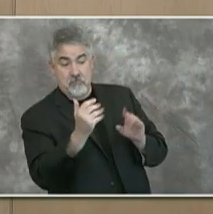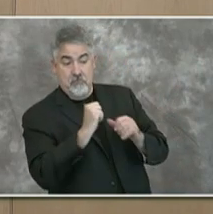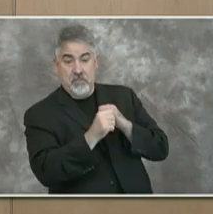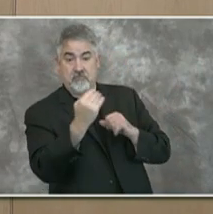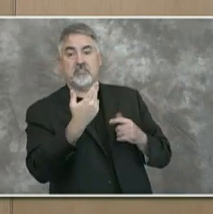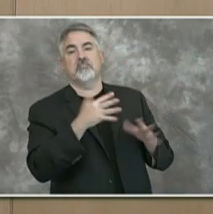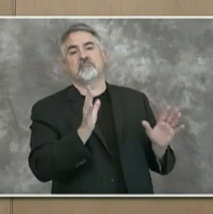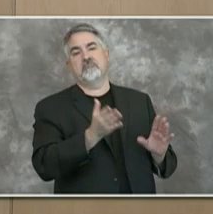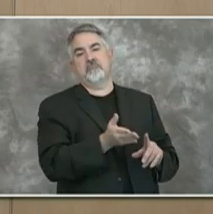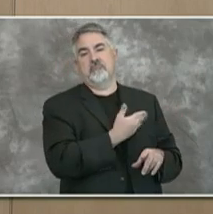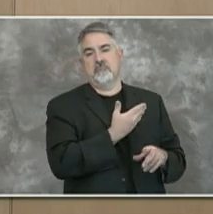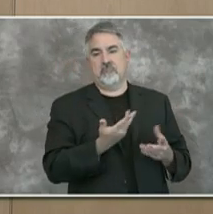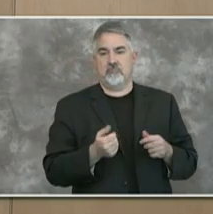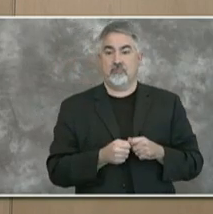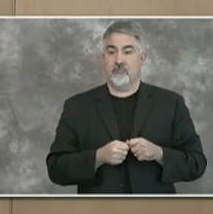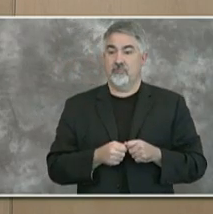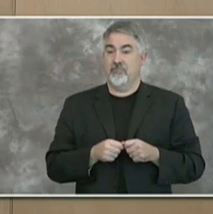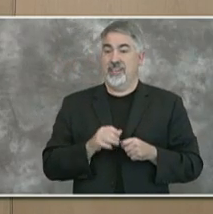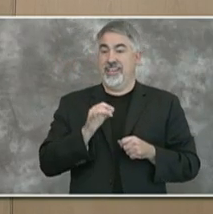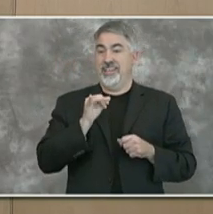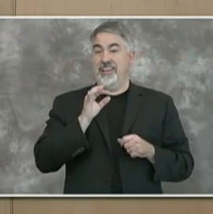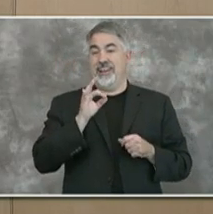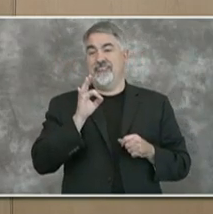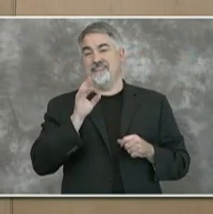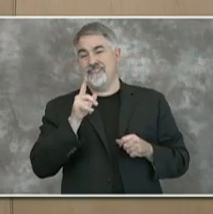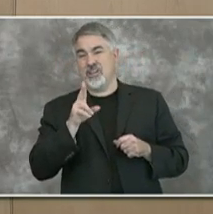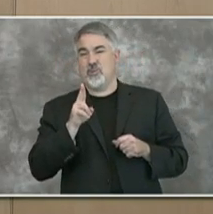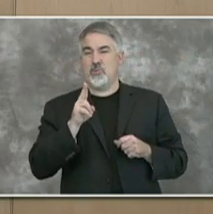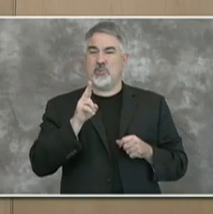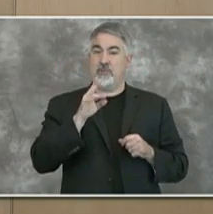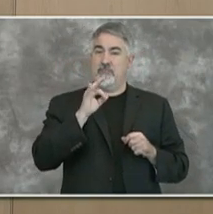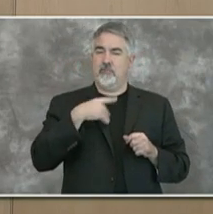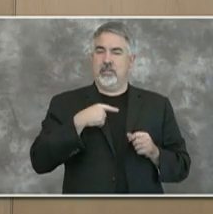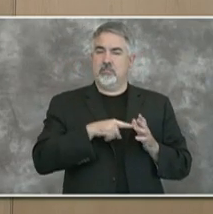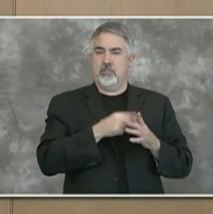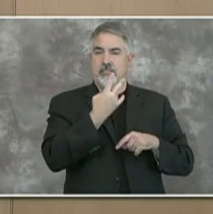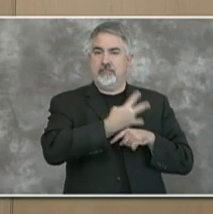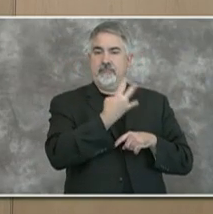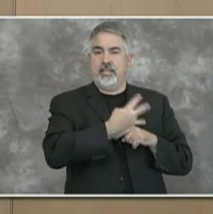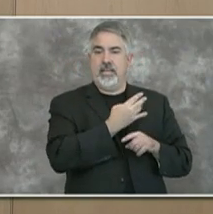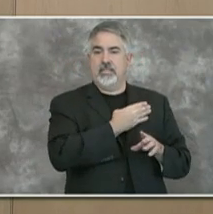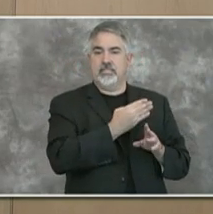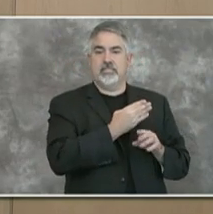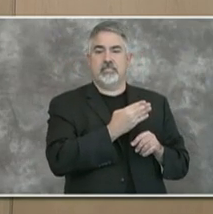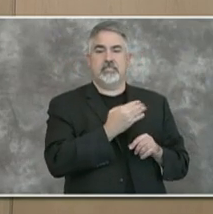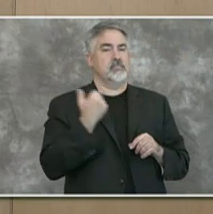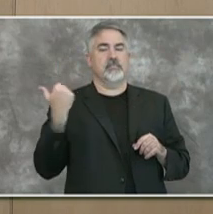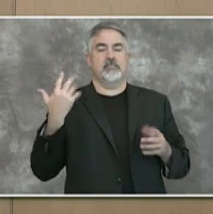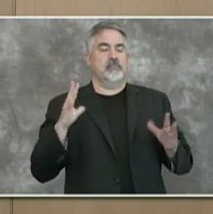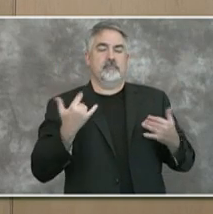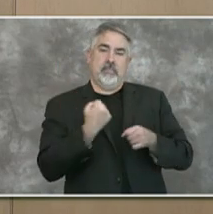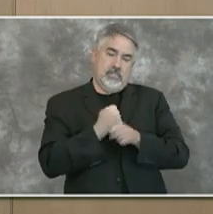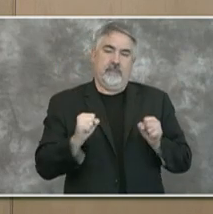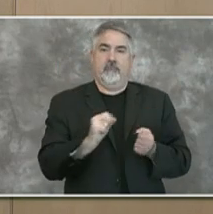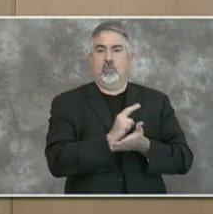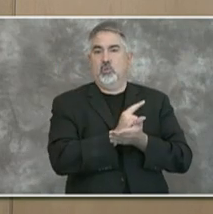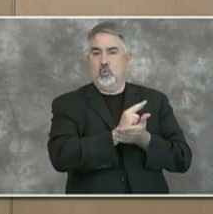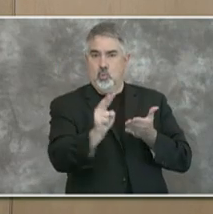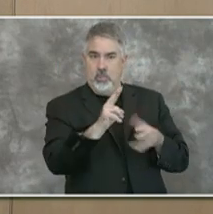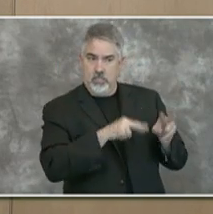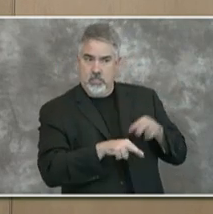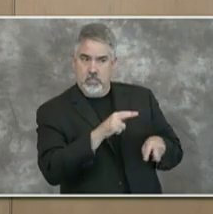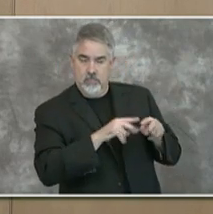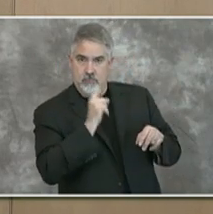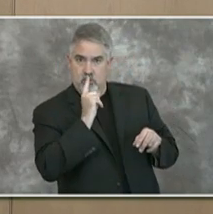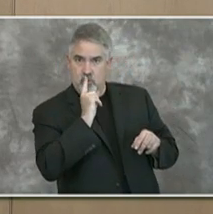periods. Influenza has an incubation period of about 7 days. In this particular case with COVID-19, the incubation period